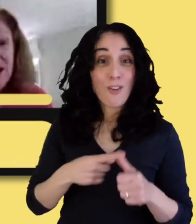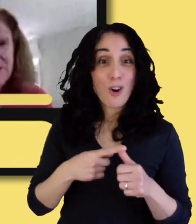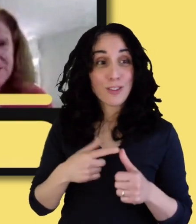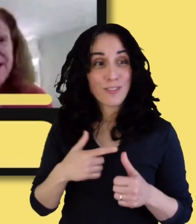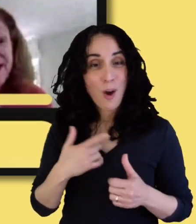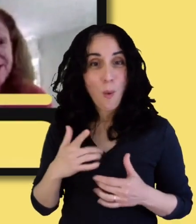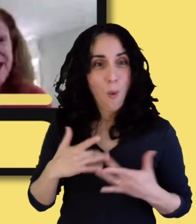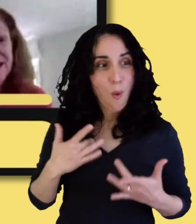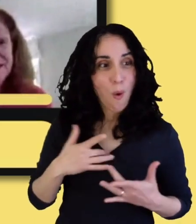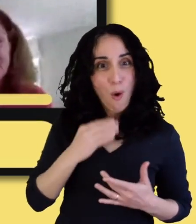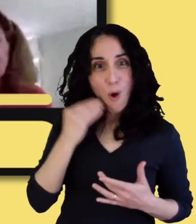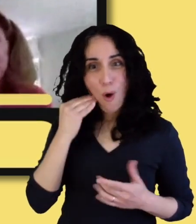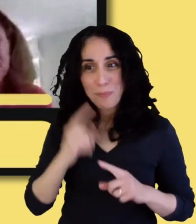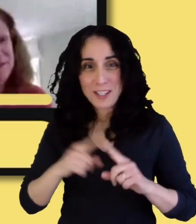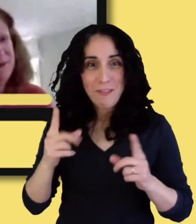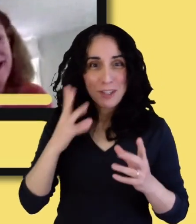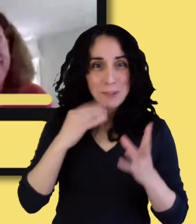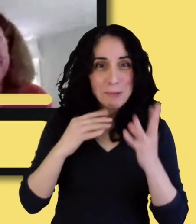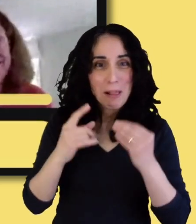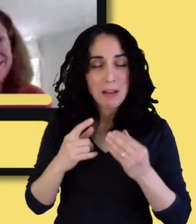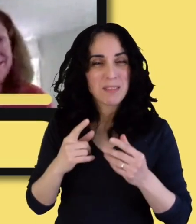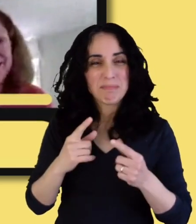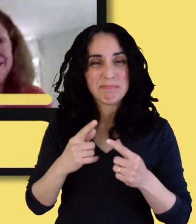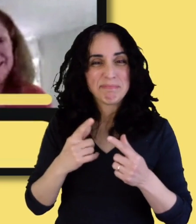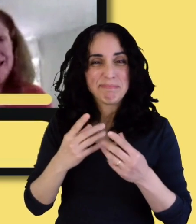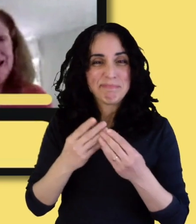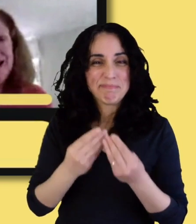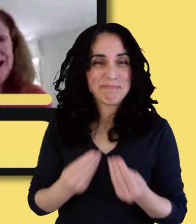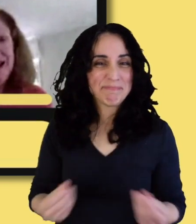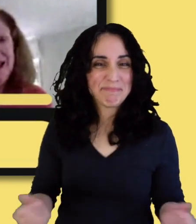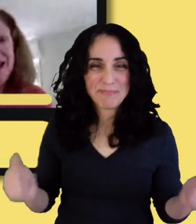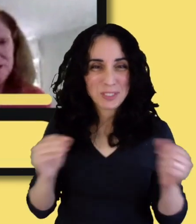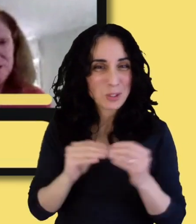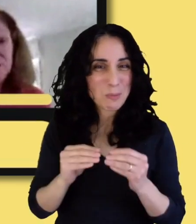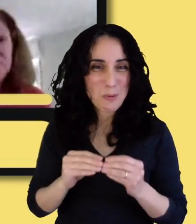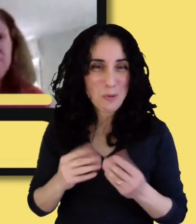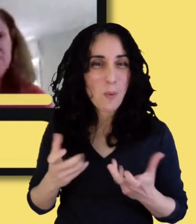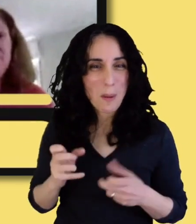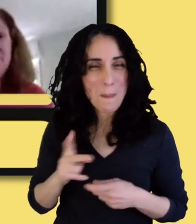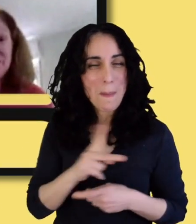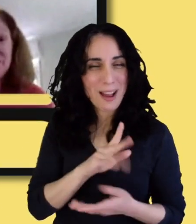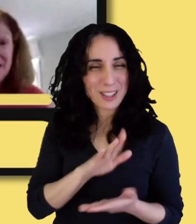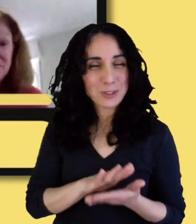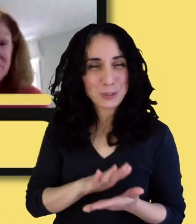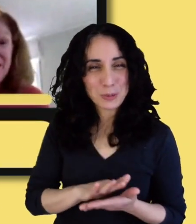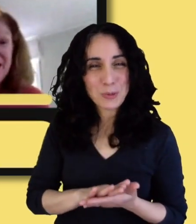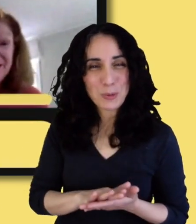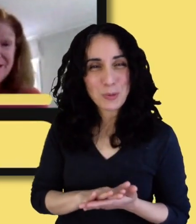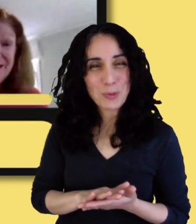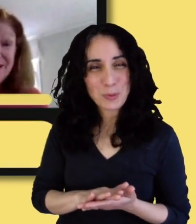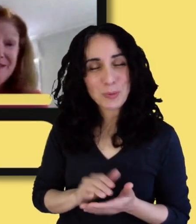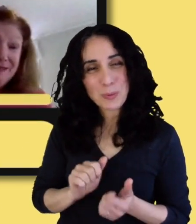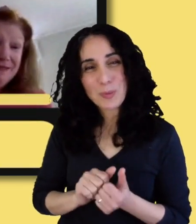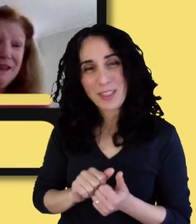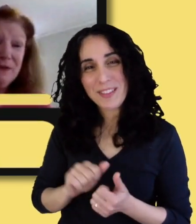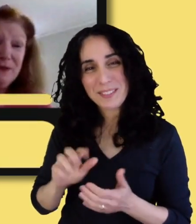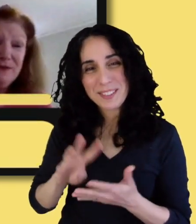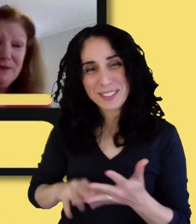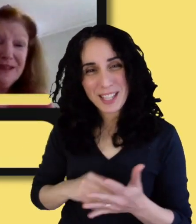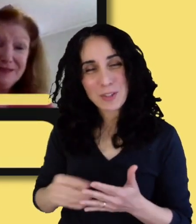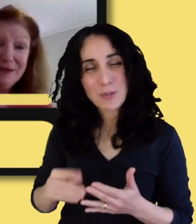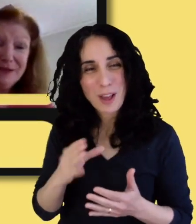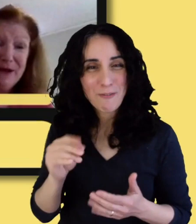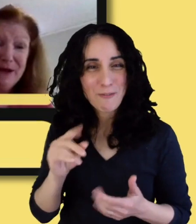worn off, and that they just wanted to be back in at our school with our schedule and